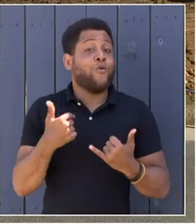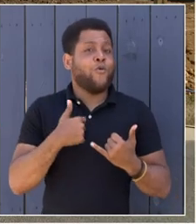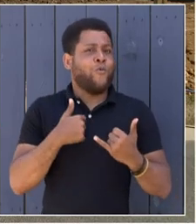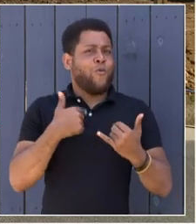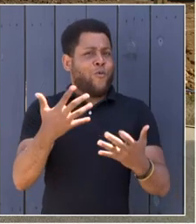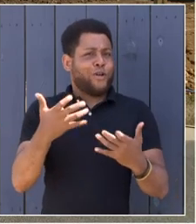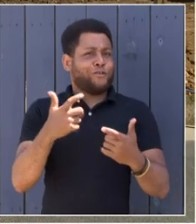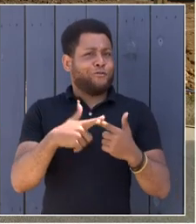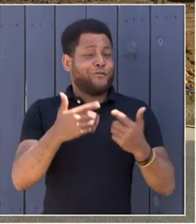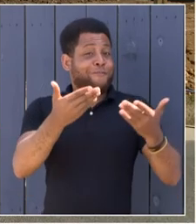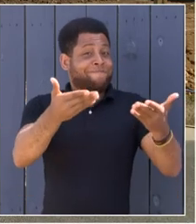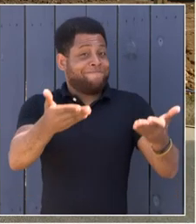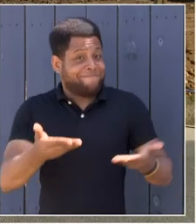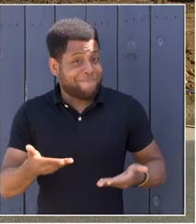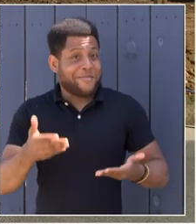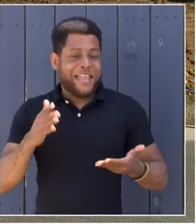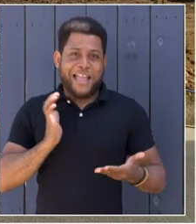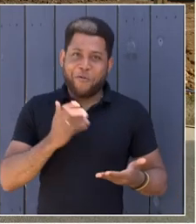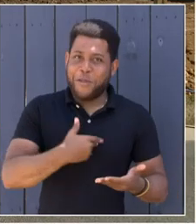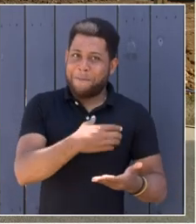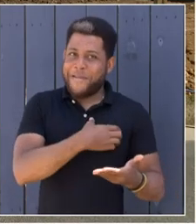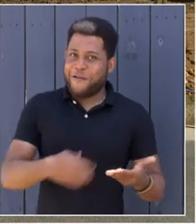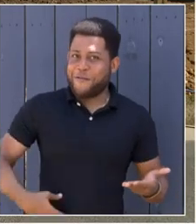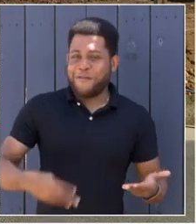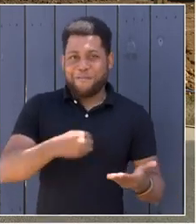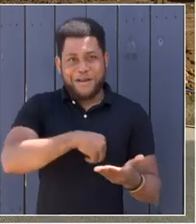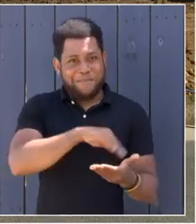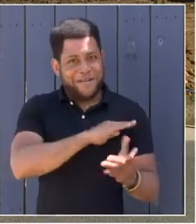mayor, Mayor Muriel Bowser.